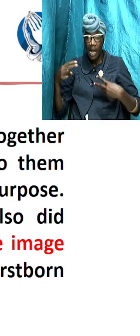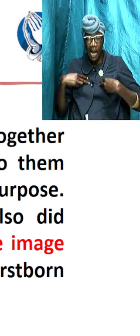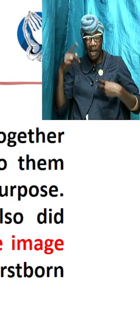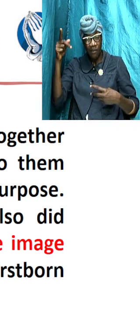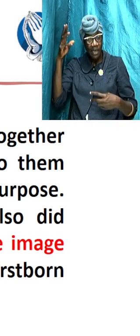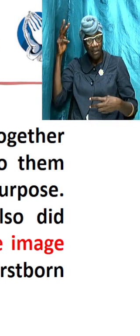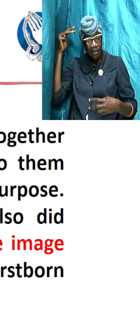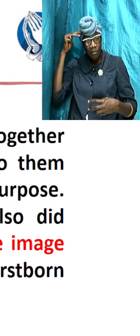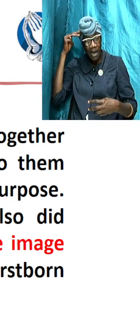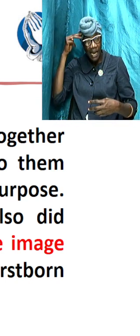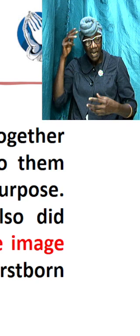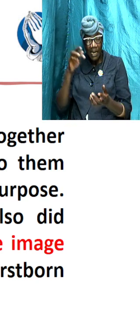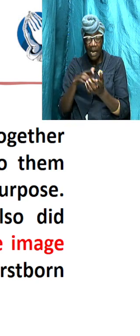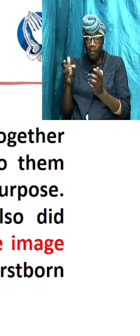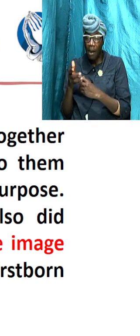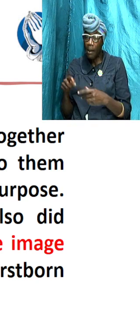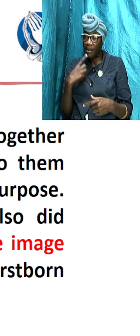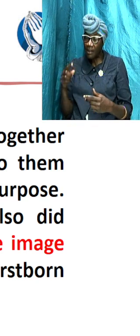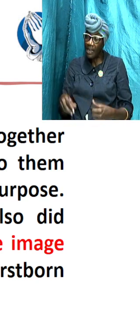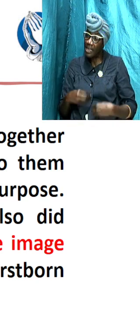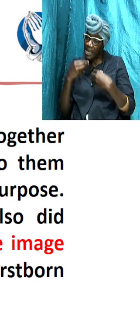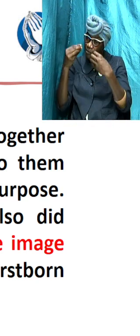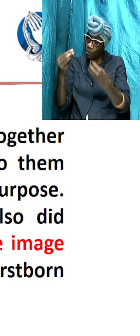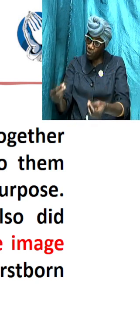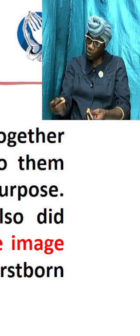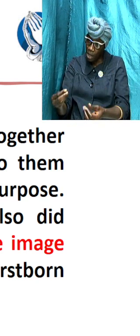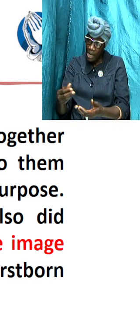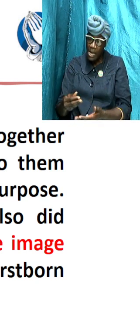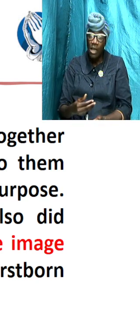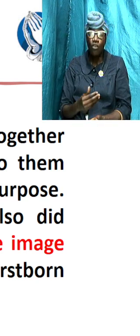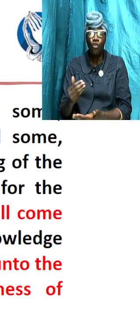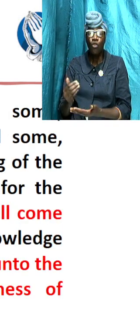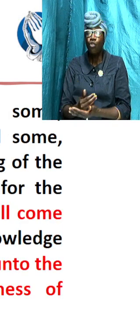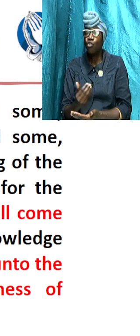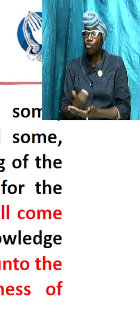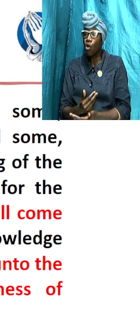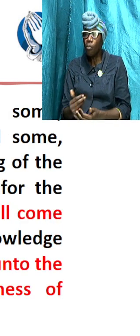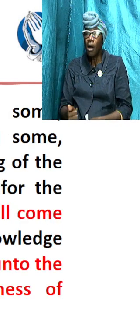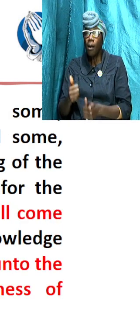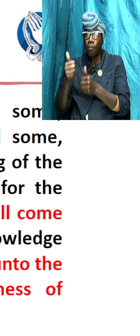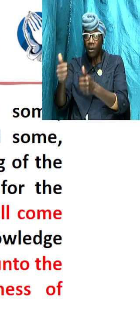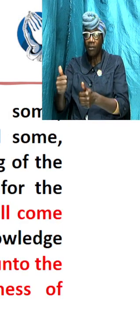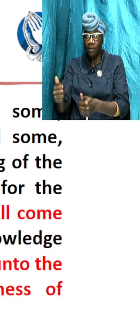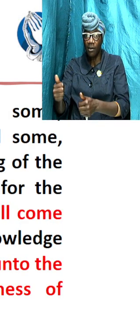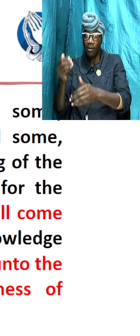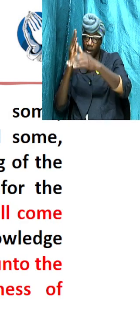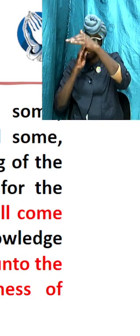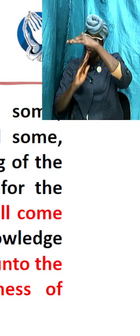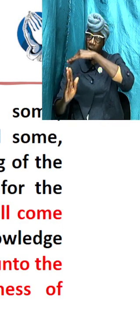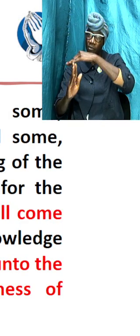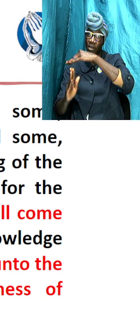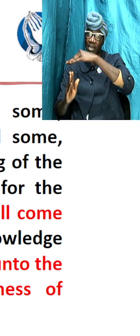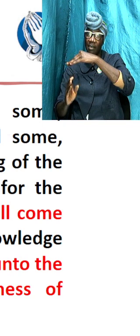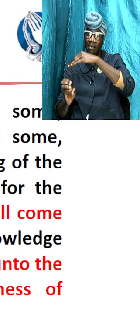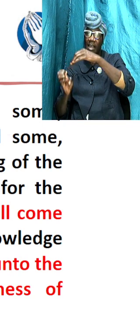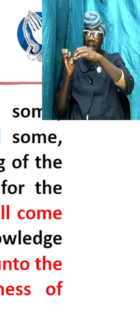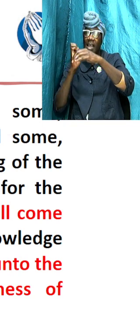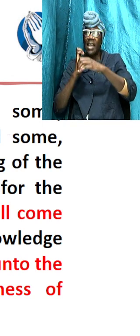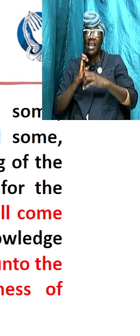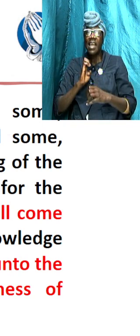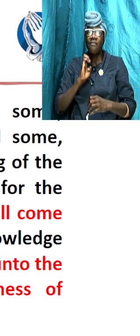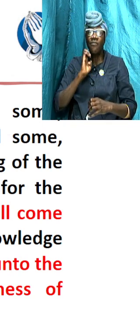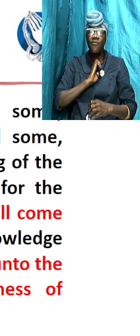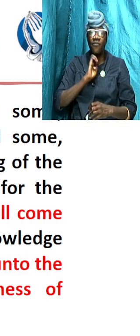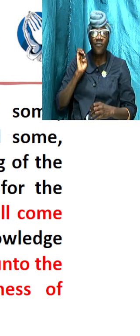The Bible says that he gave some apostles. And some prophets. And some evangelists. And some pastors and teachers. And he told